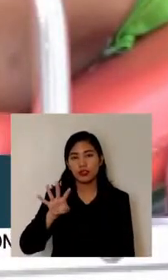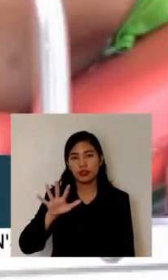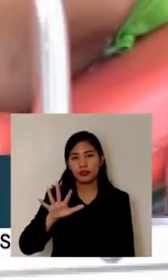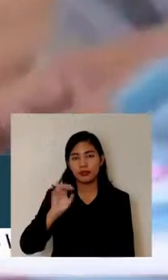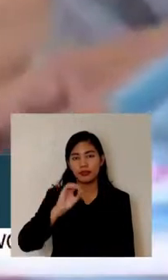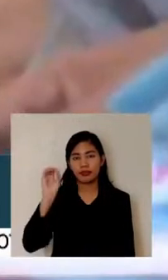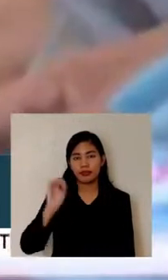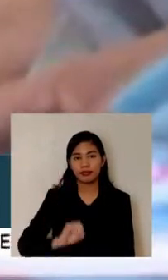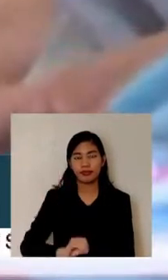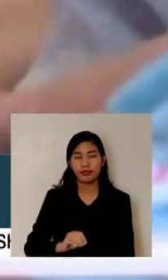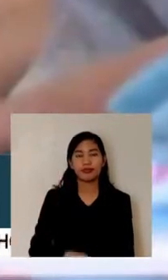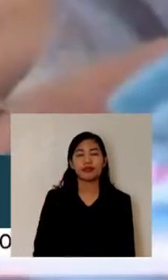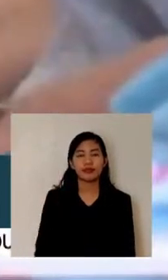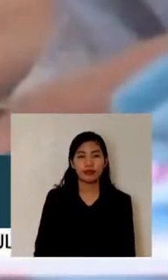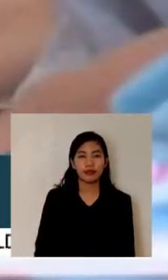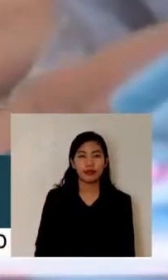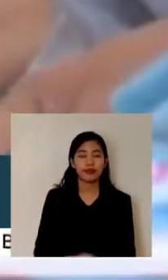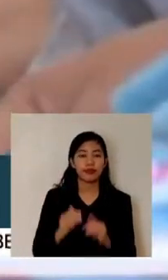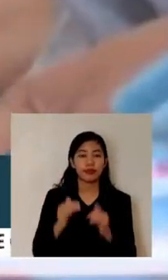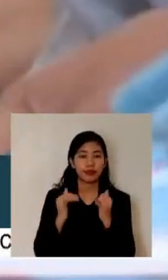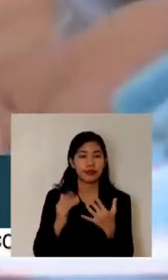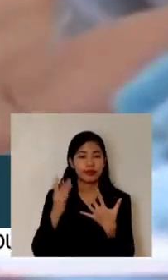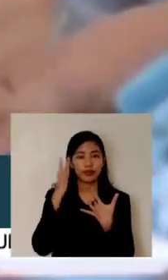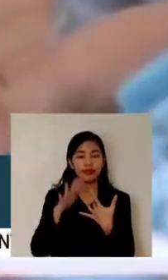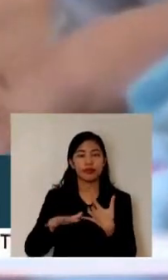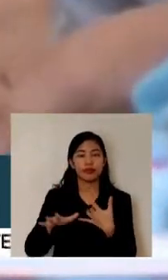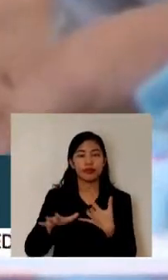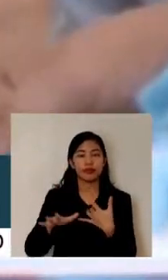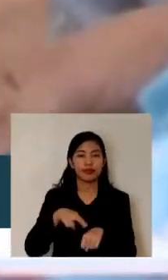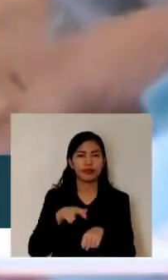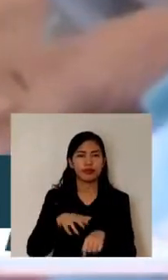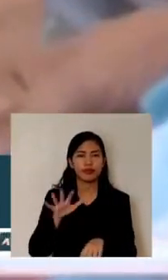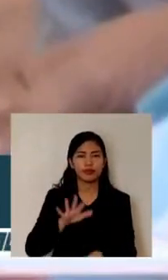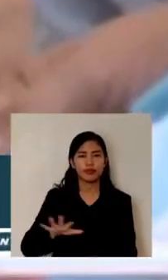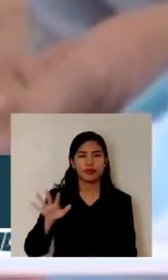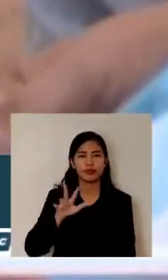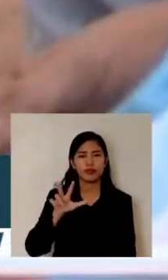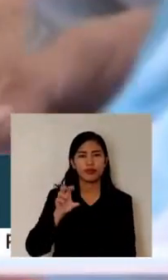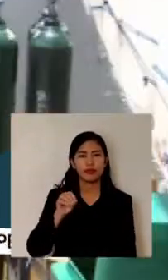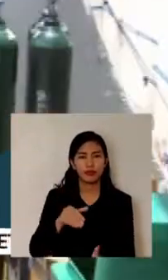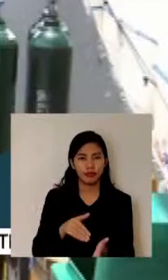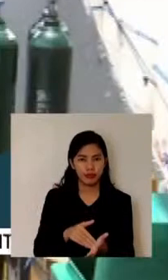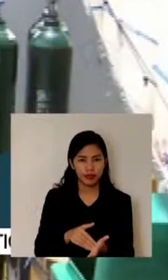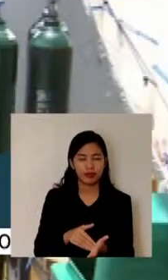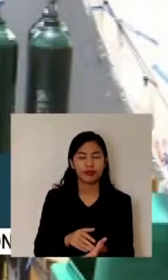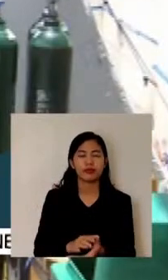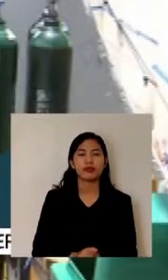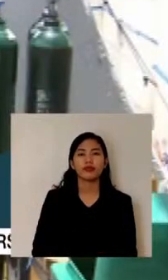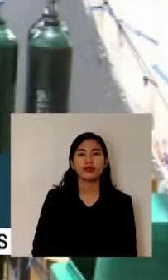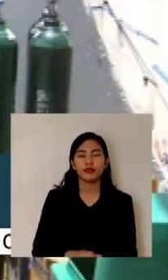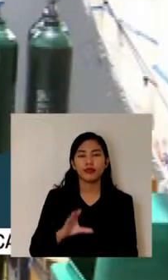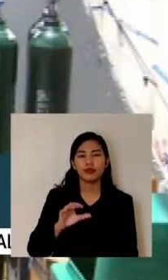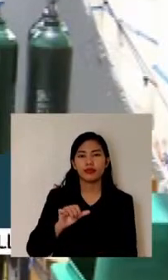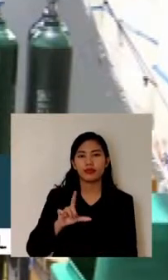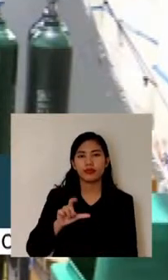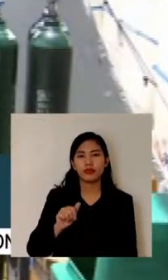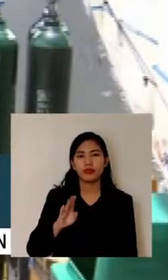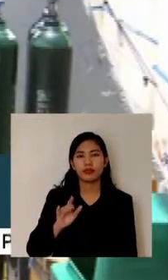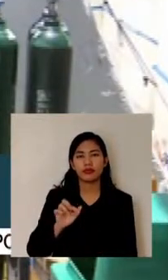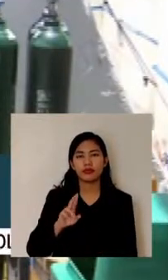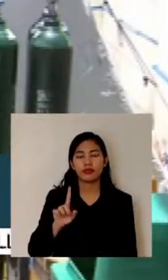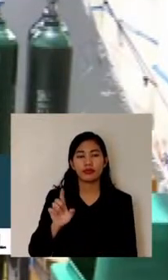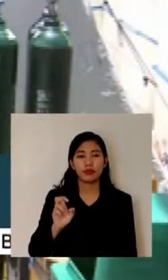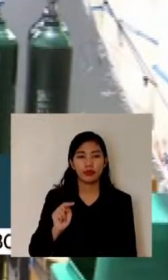the active cases in the region are over 30,000. DOH Calabarzon Regional Director Dr. Ariel Valencia